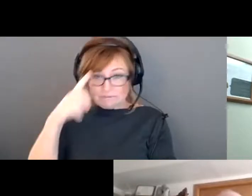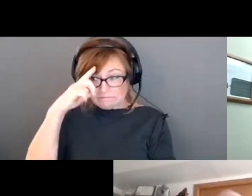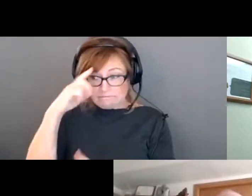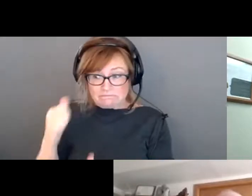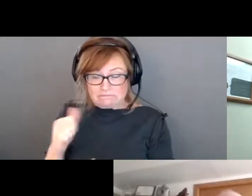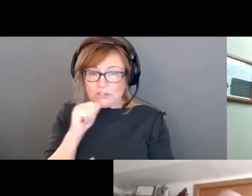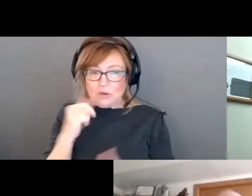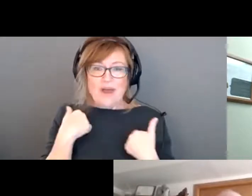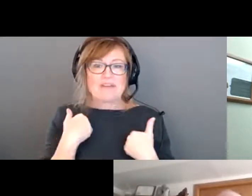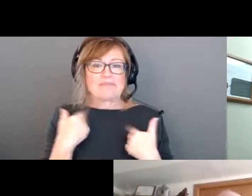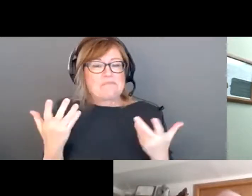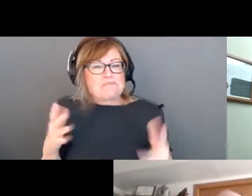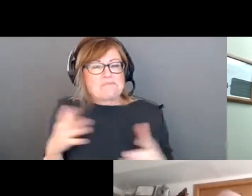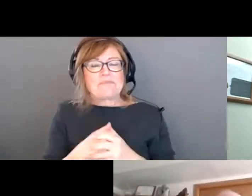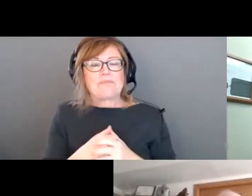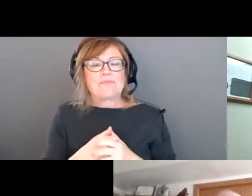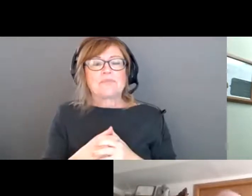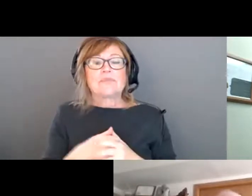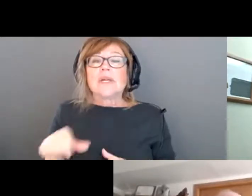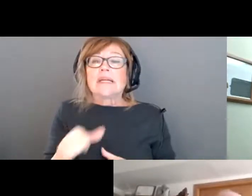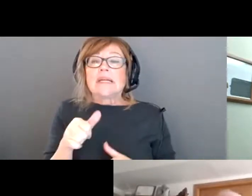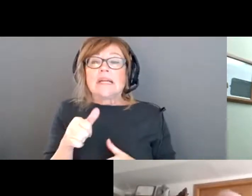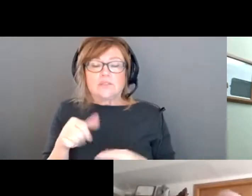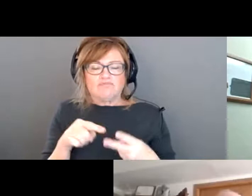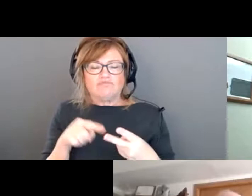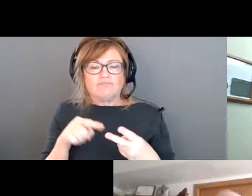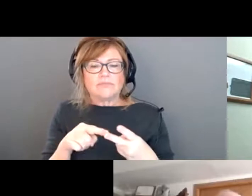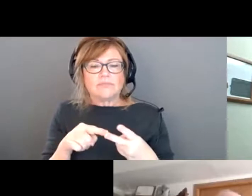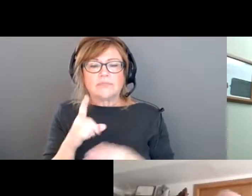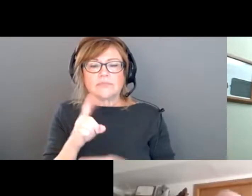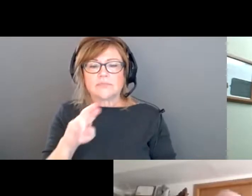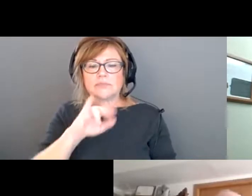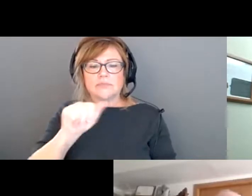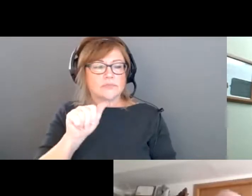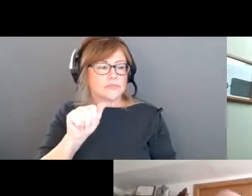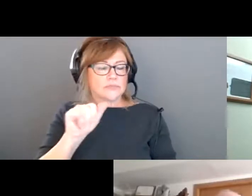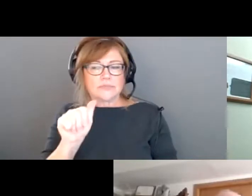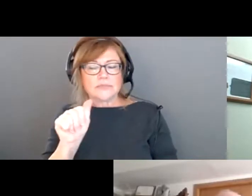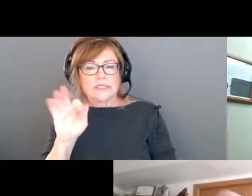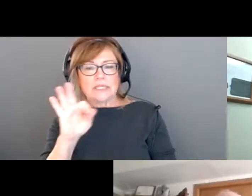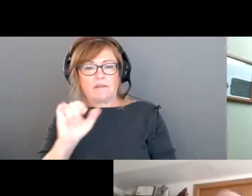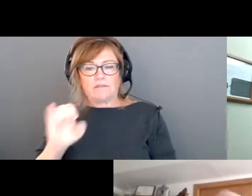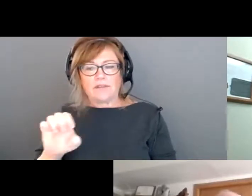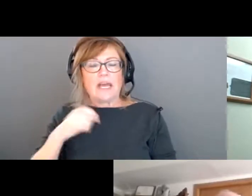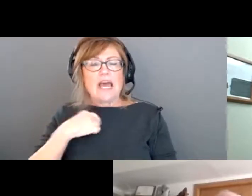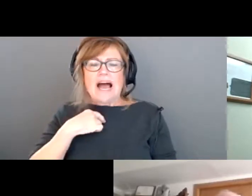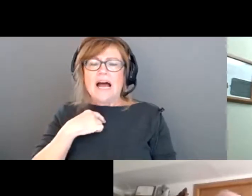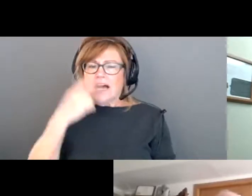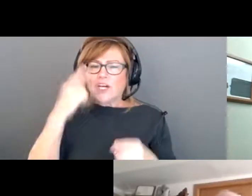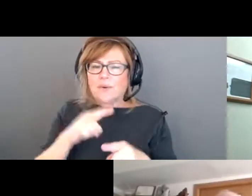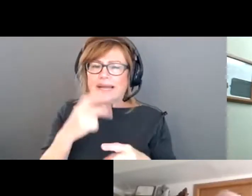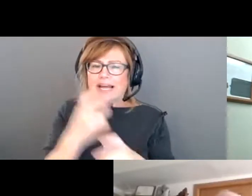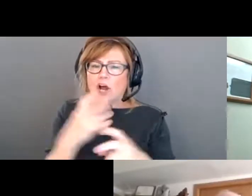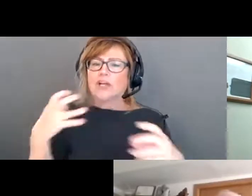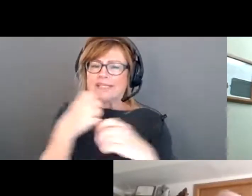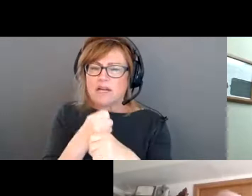That's it from me. I would agree that it's very difficult to summarize it in these talks, but there are